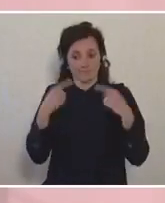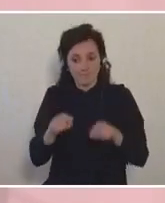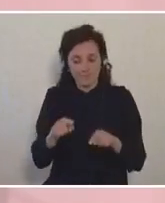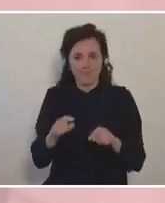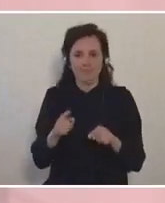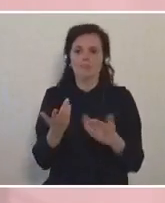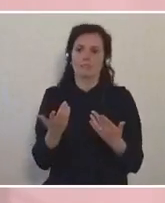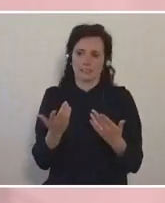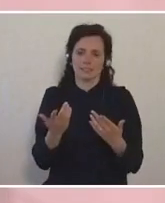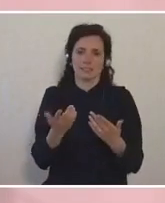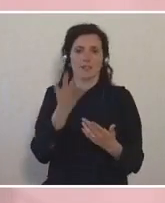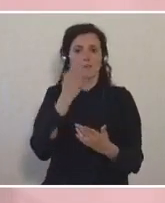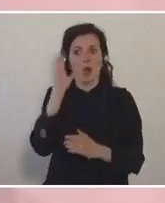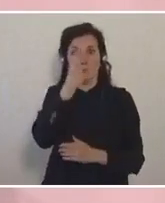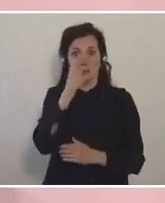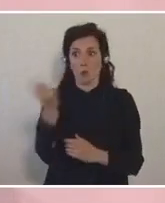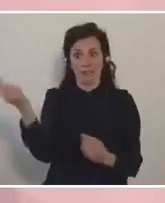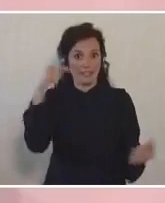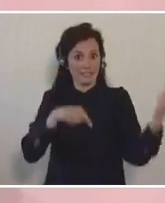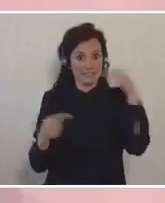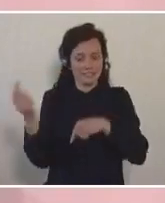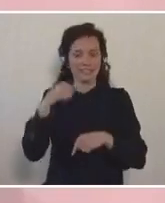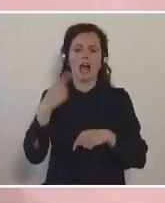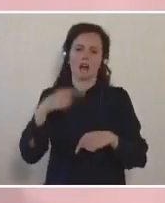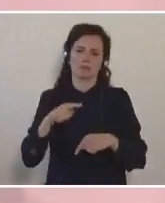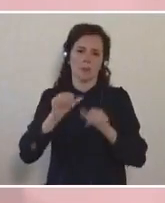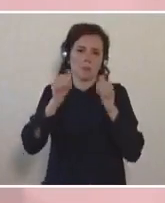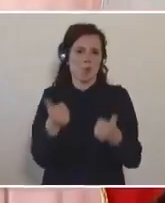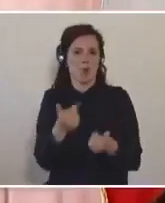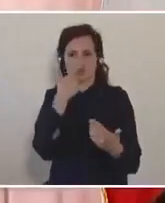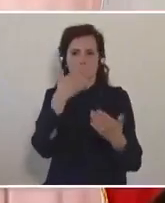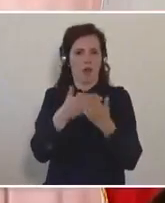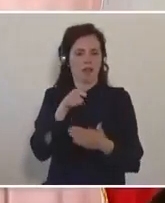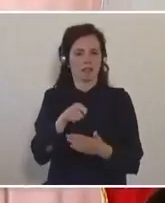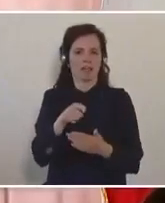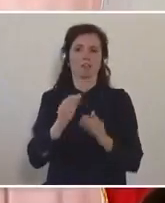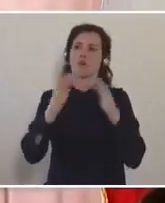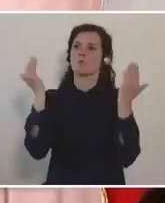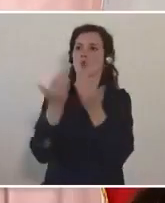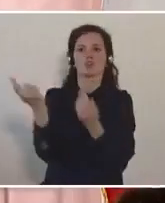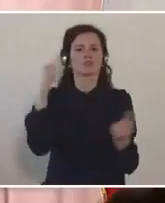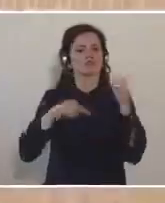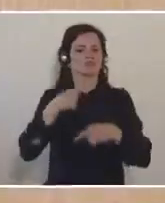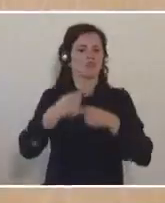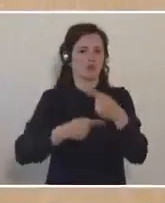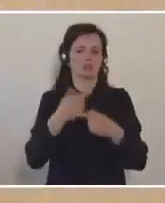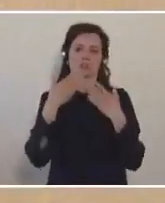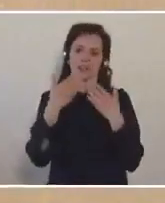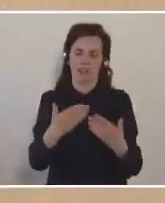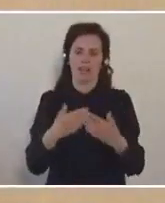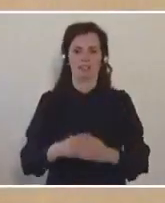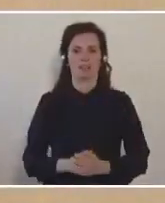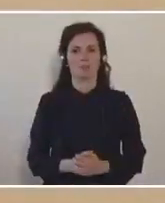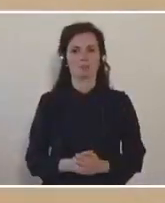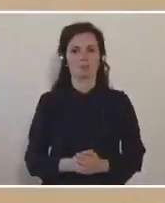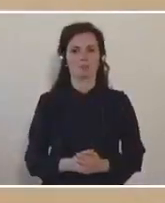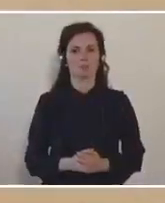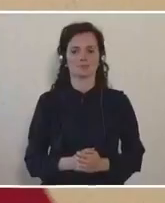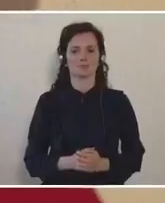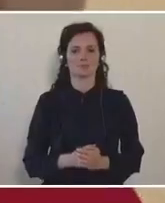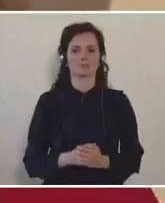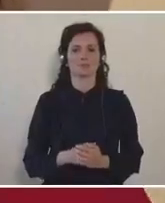the world. Thank you. And now, Chico Harlan, Washington Post.